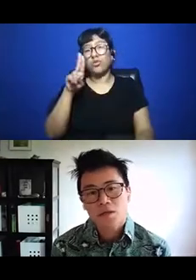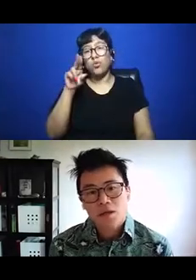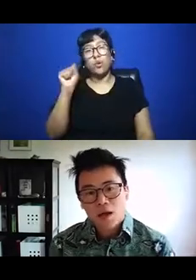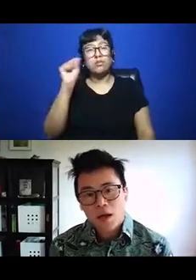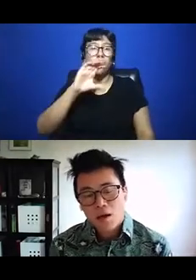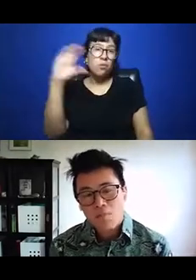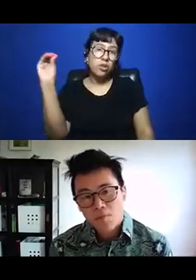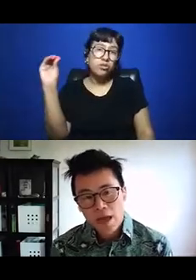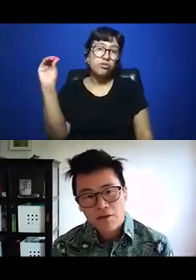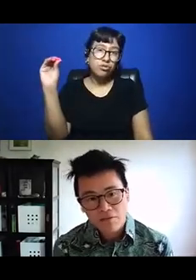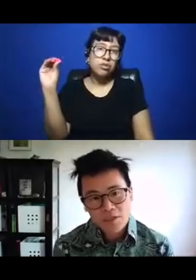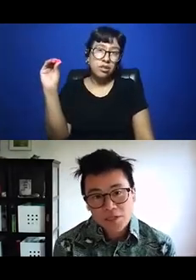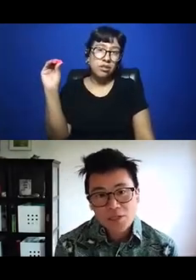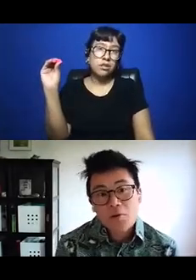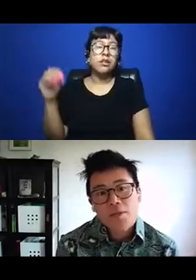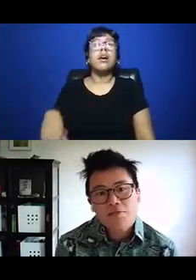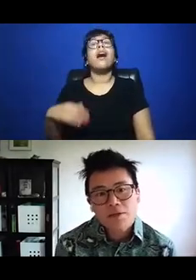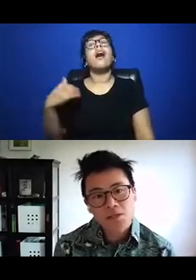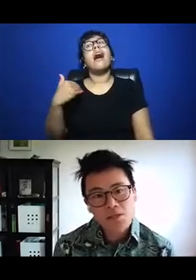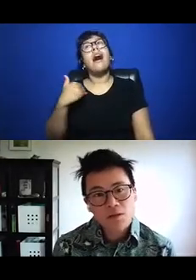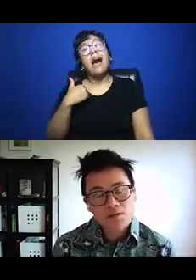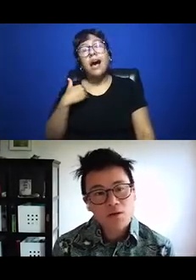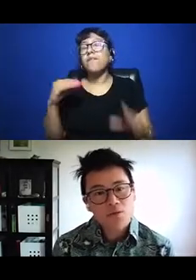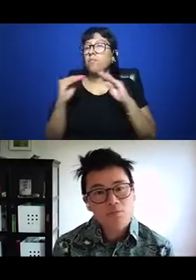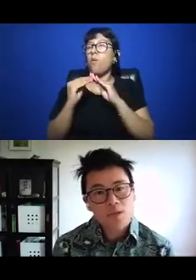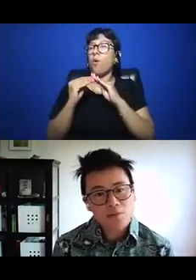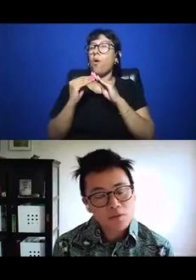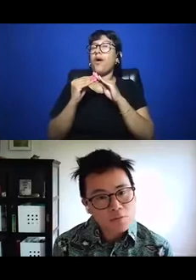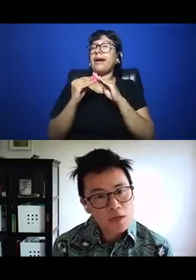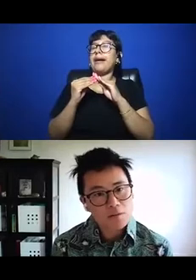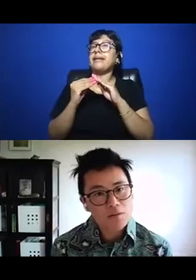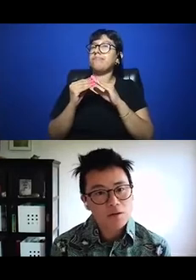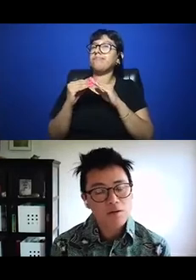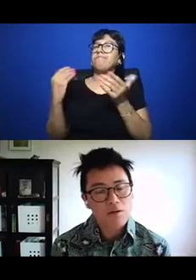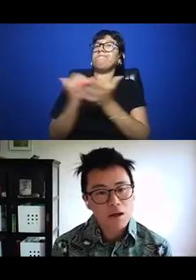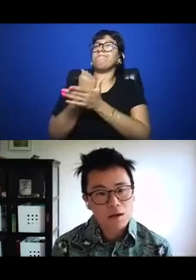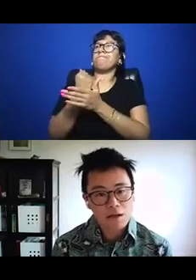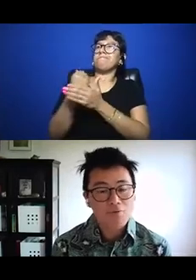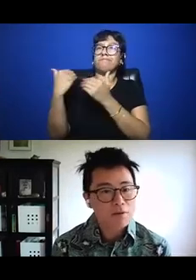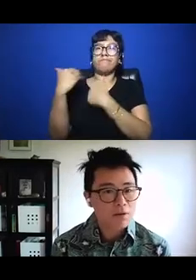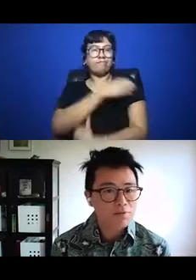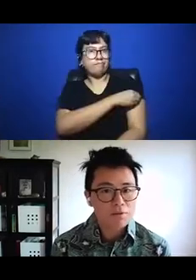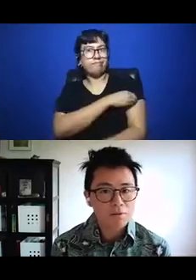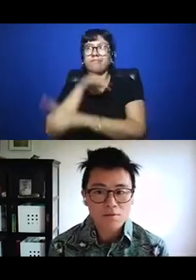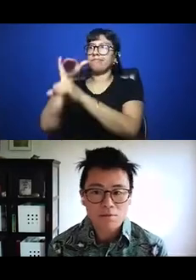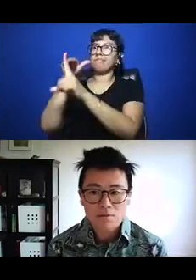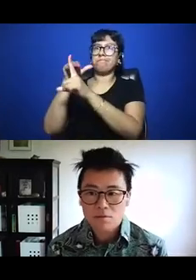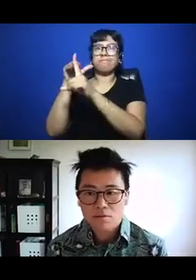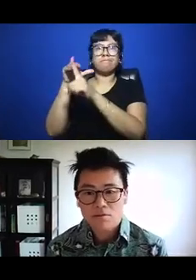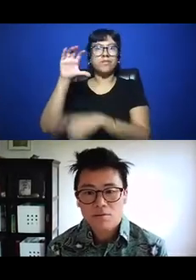corporation. We have potentially more leverage to hold Zoom accountable because we're here, if we're in the